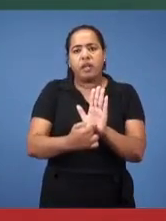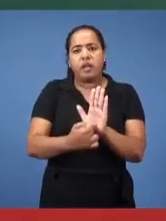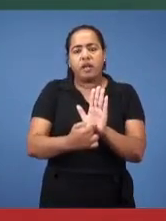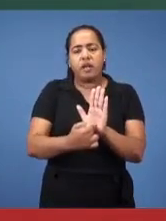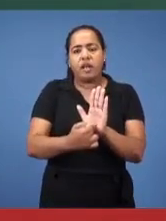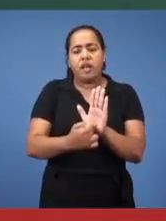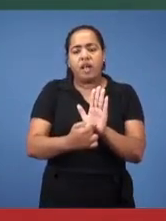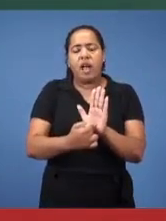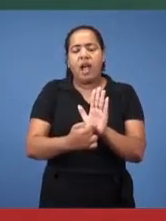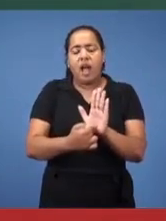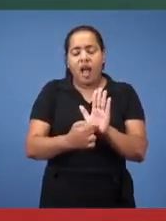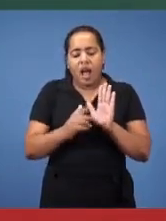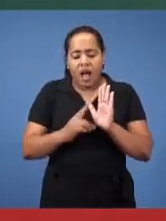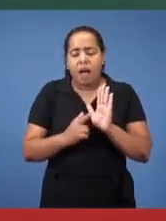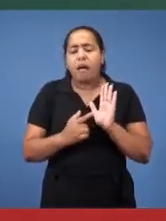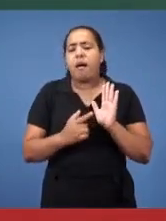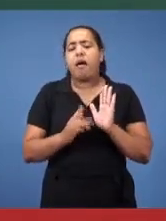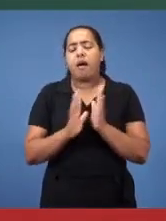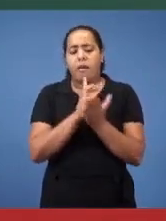word